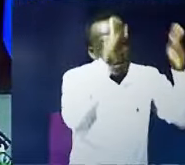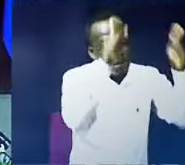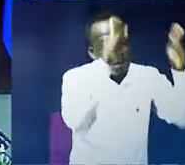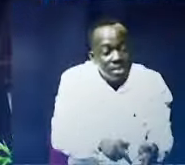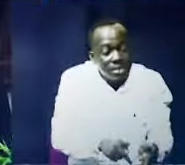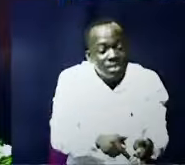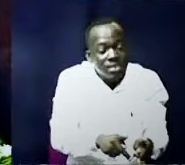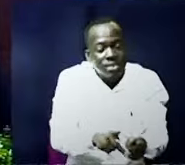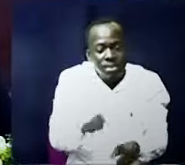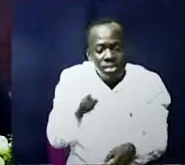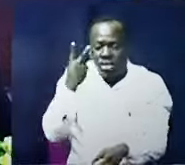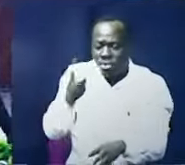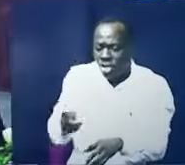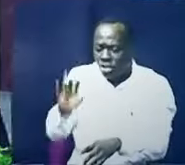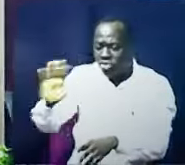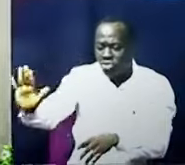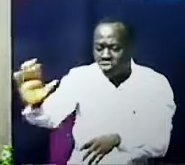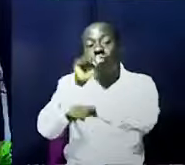Now,